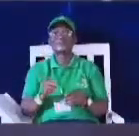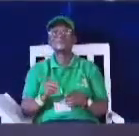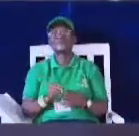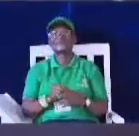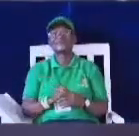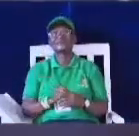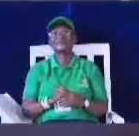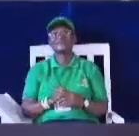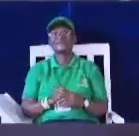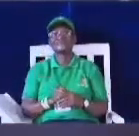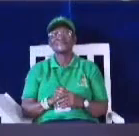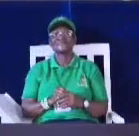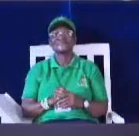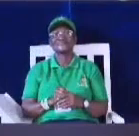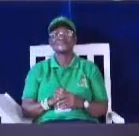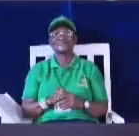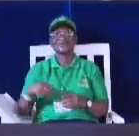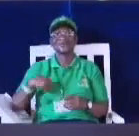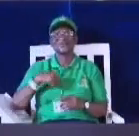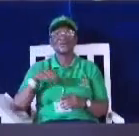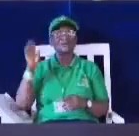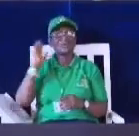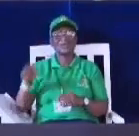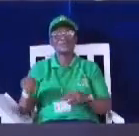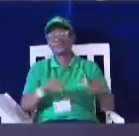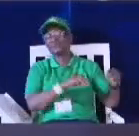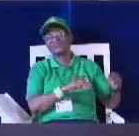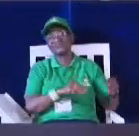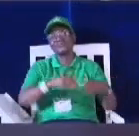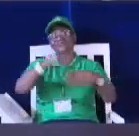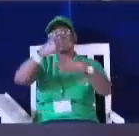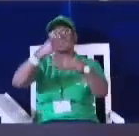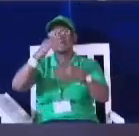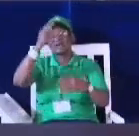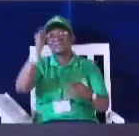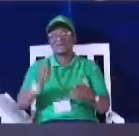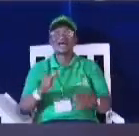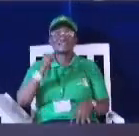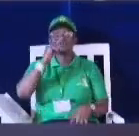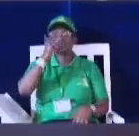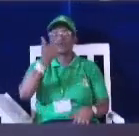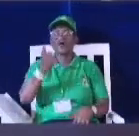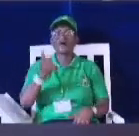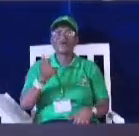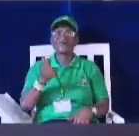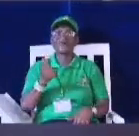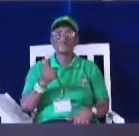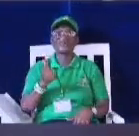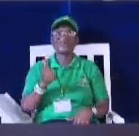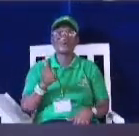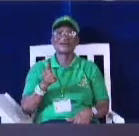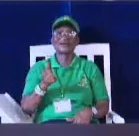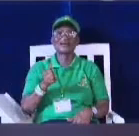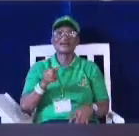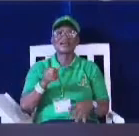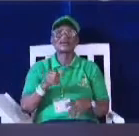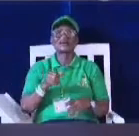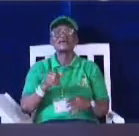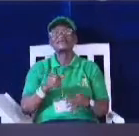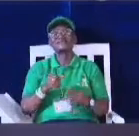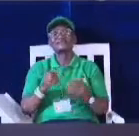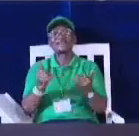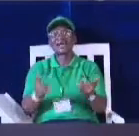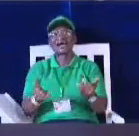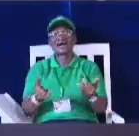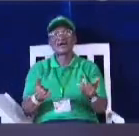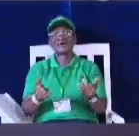so we move further by tomorrow. In the meantime,